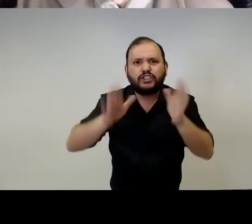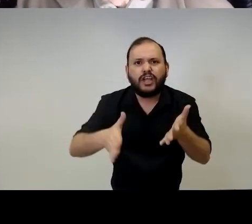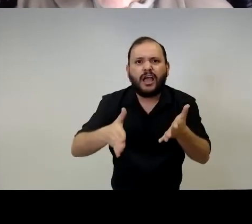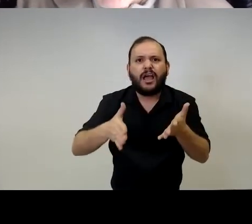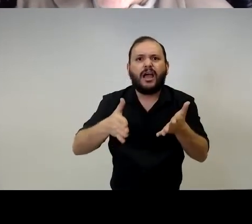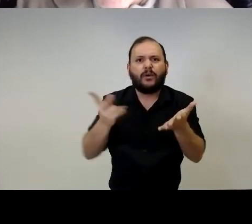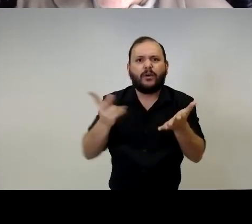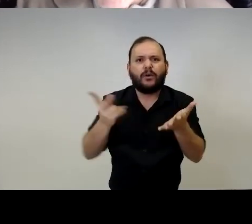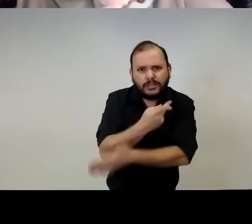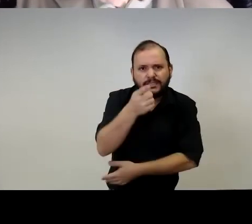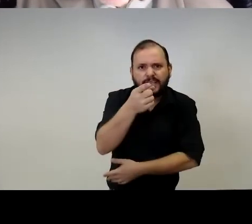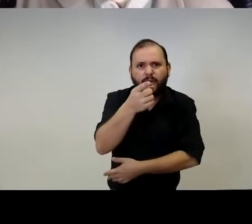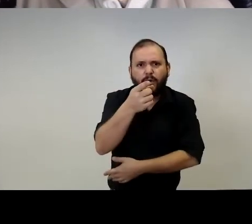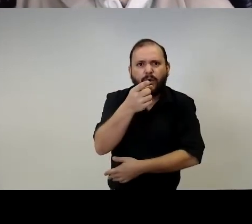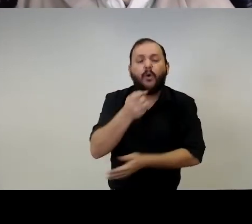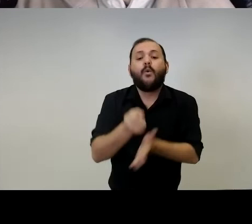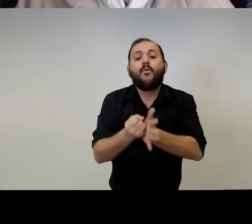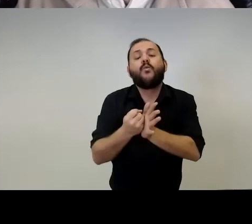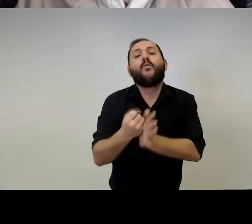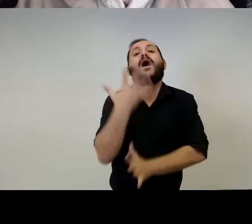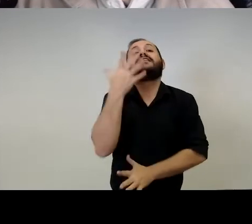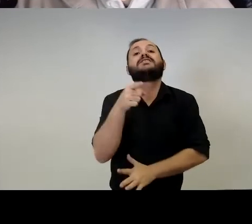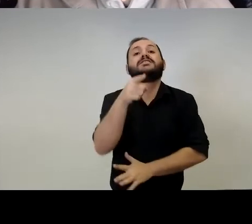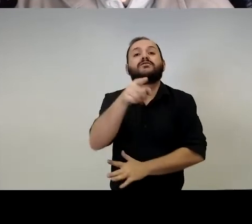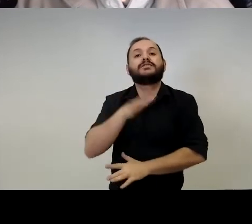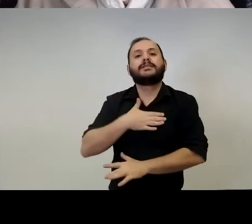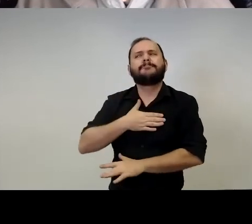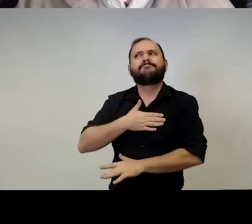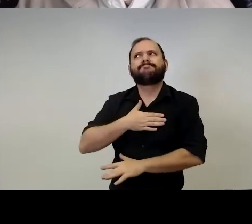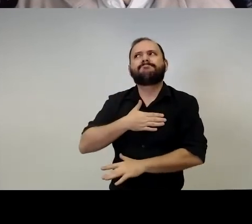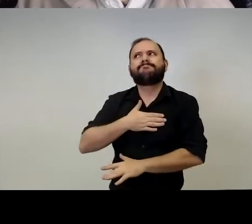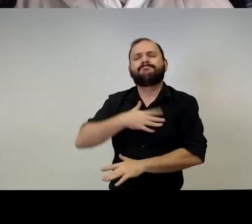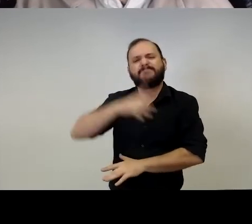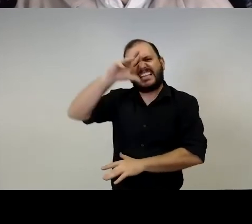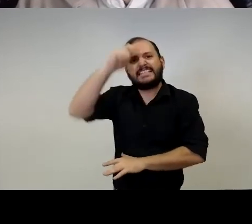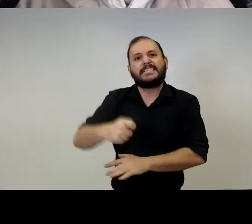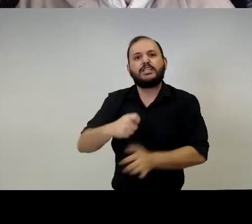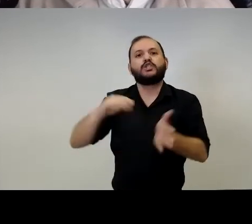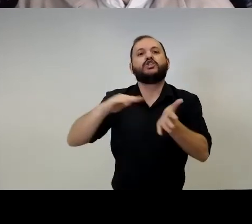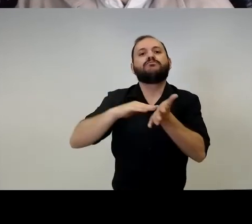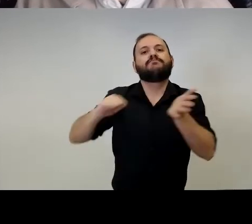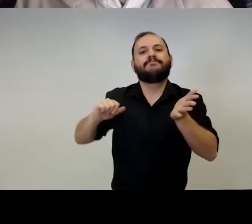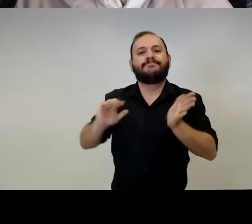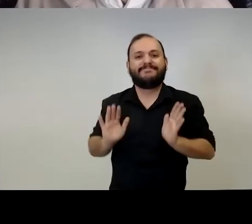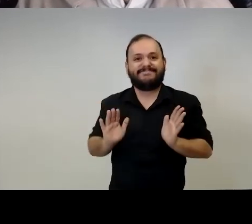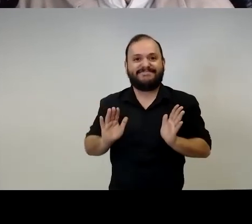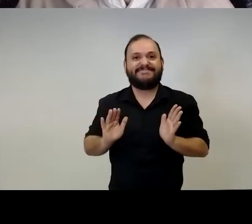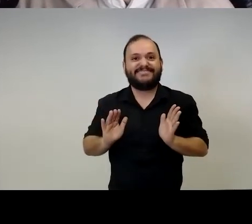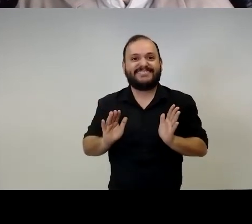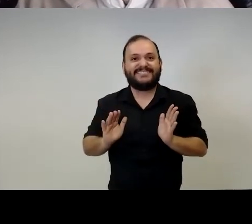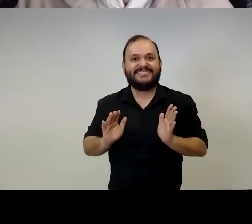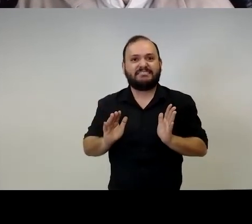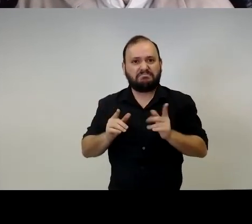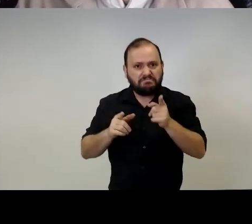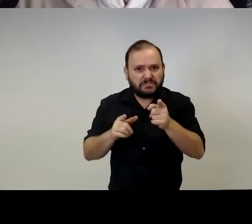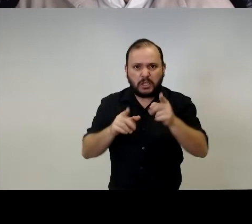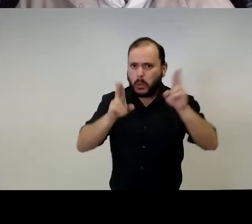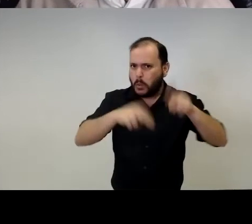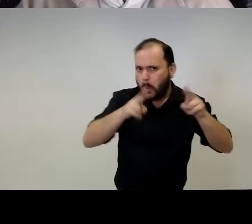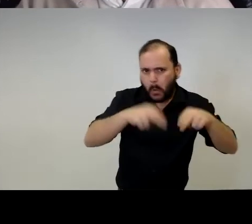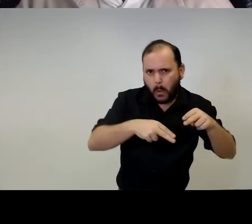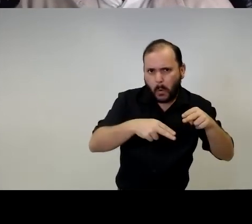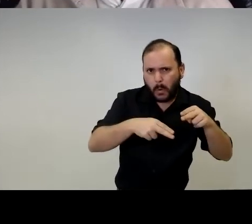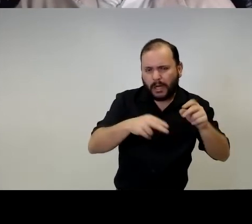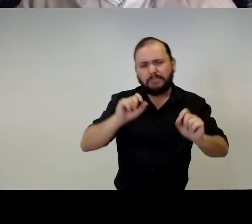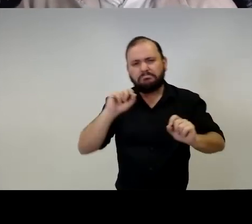to omit part of the information in a sentence? Never, sometimes, frequently, very frequently, again, in